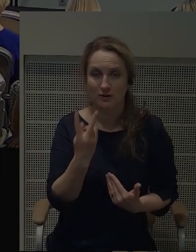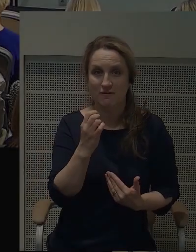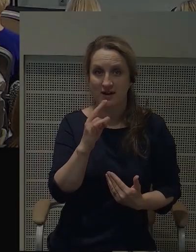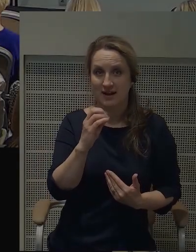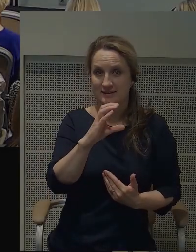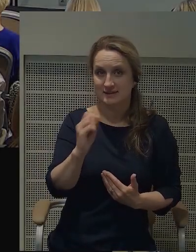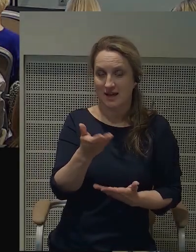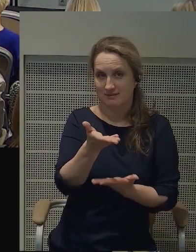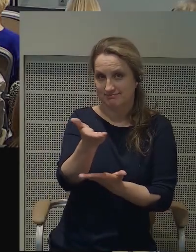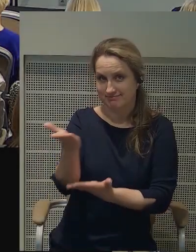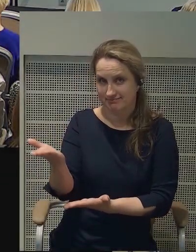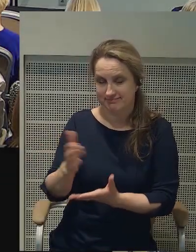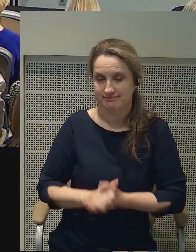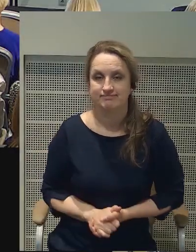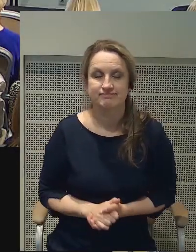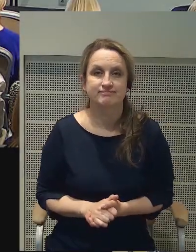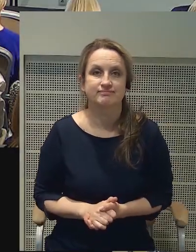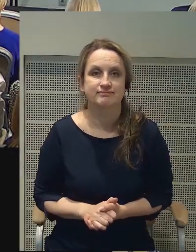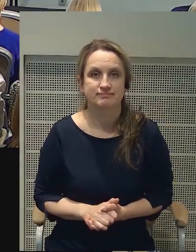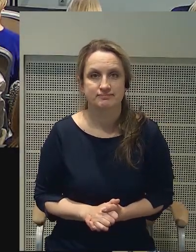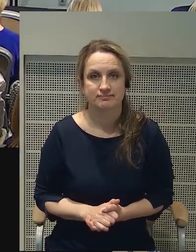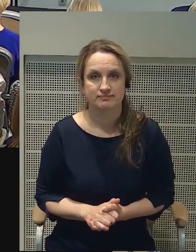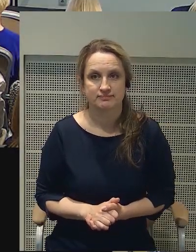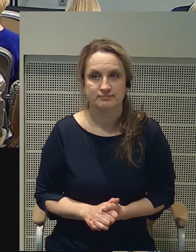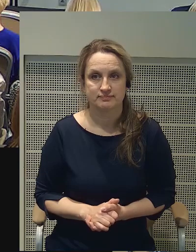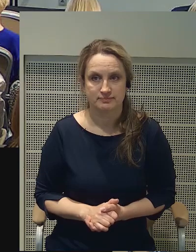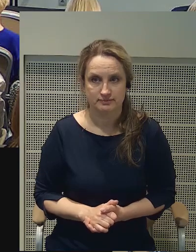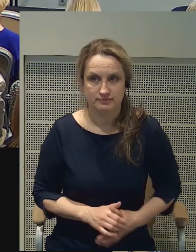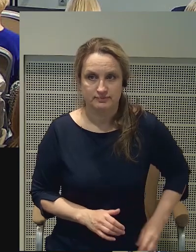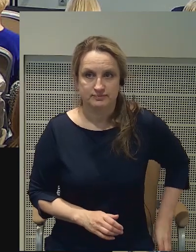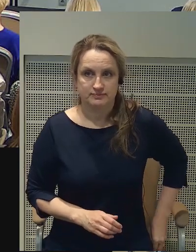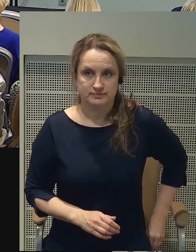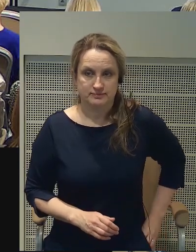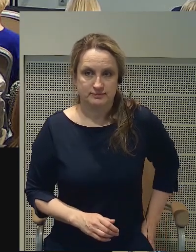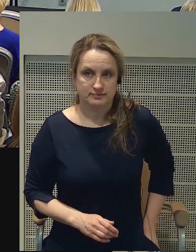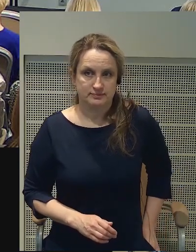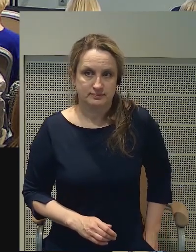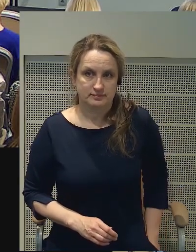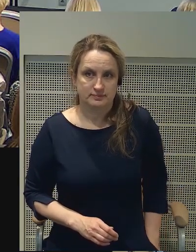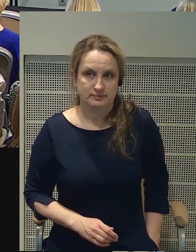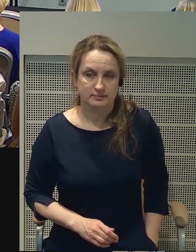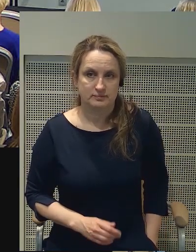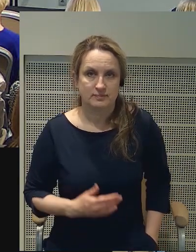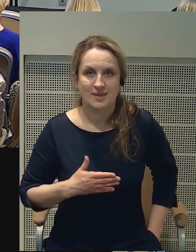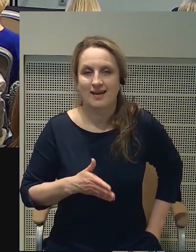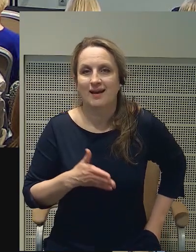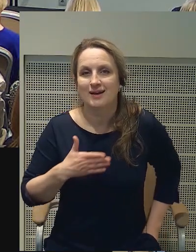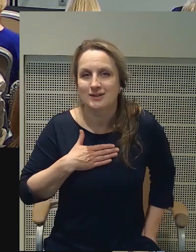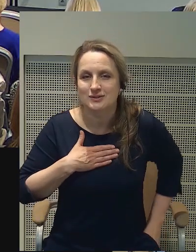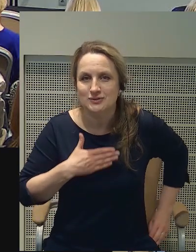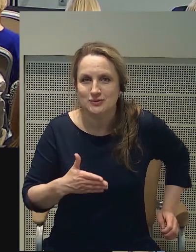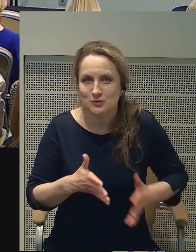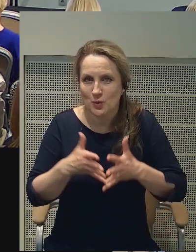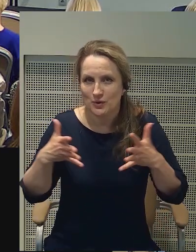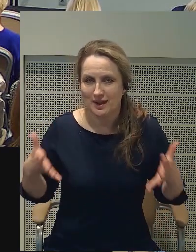Well, 1981 was for sure a remarkable year for many people here in the room, for